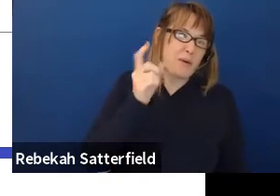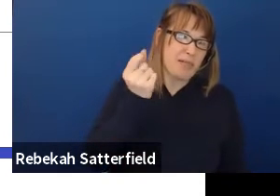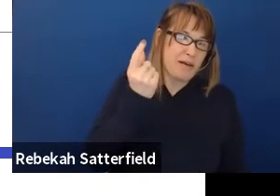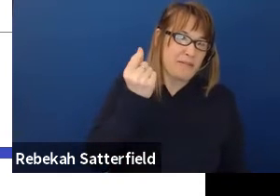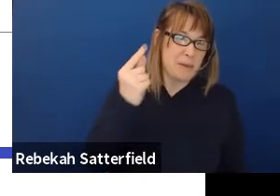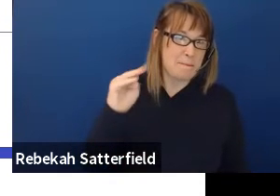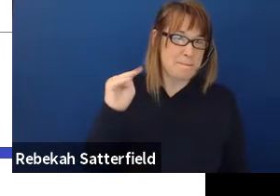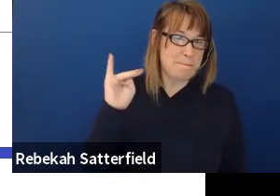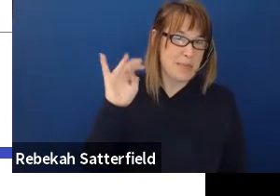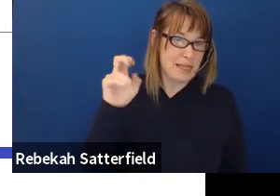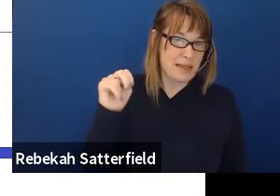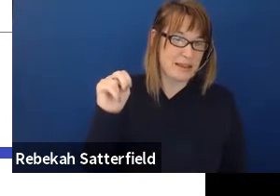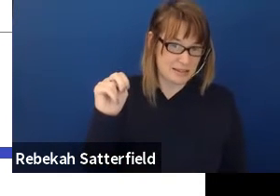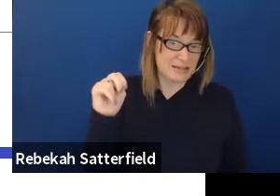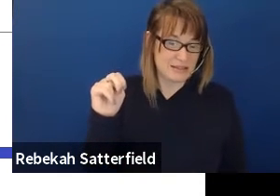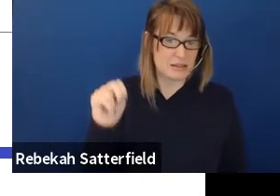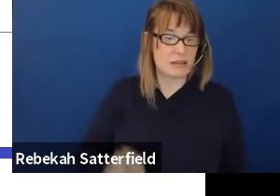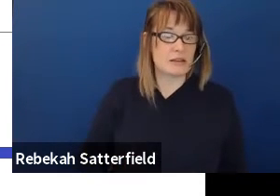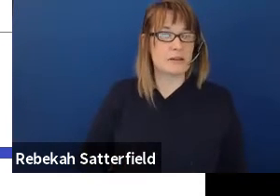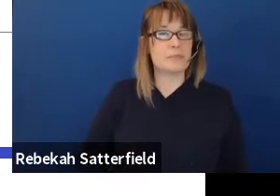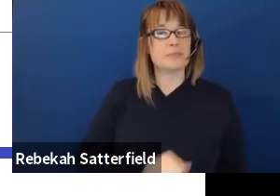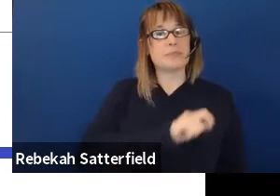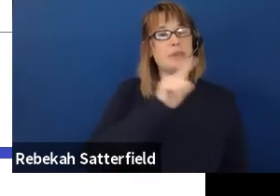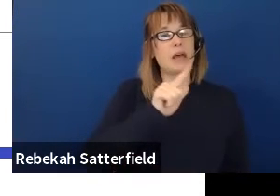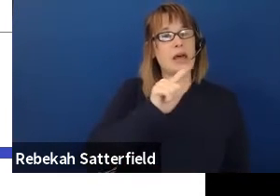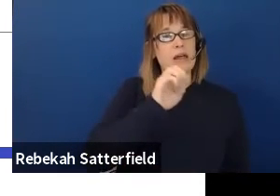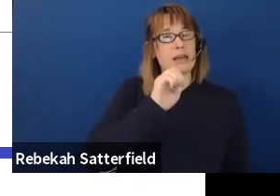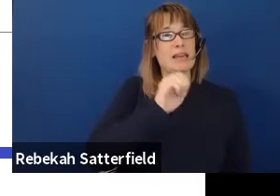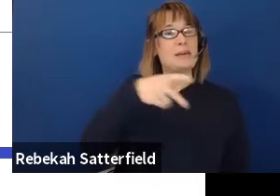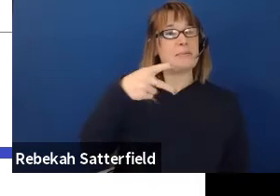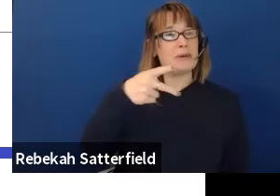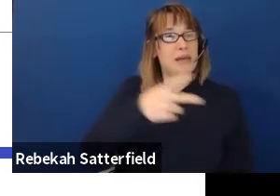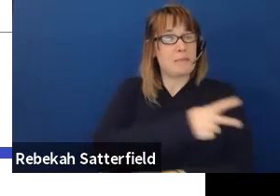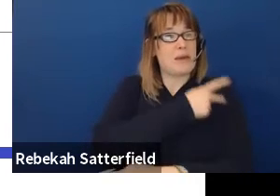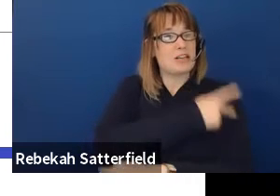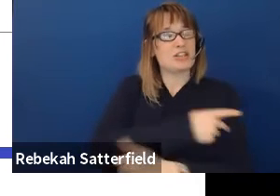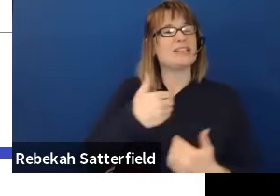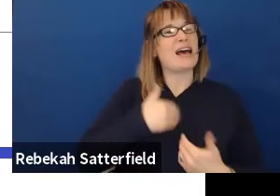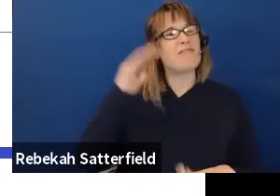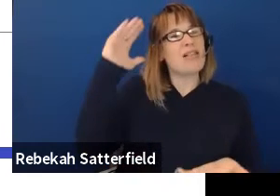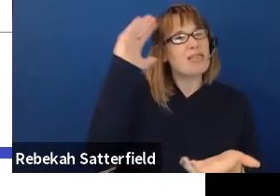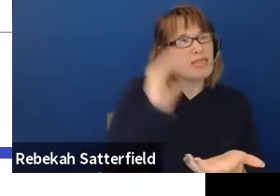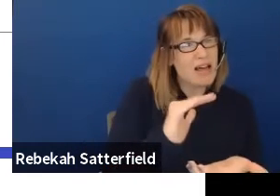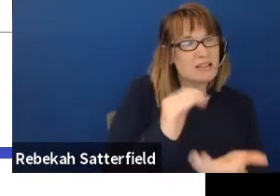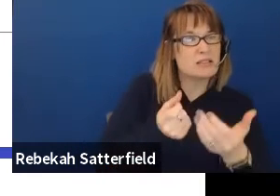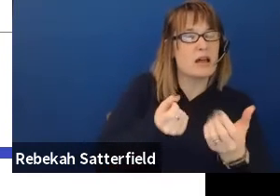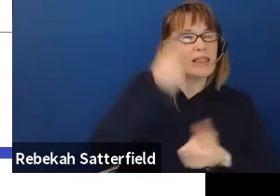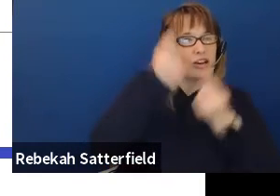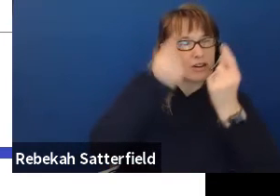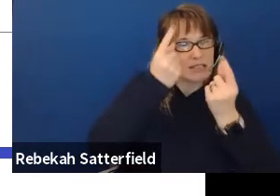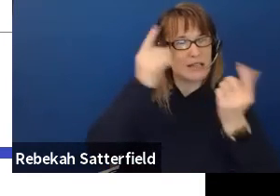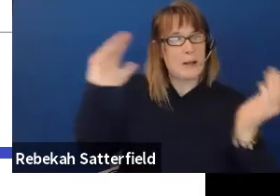And a higher percentage of LEP patients report having low health literacy than English-speaking